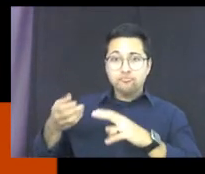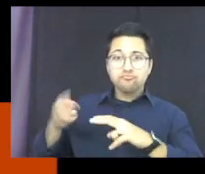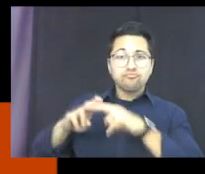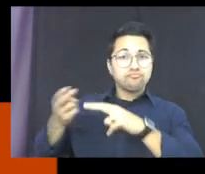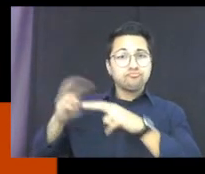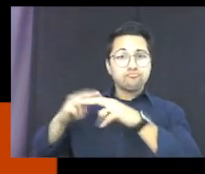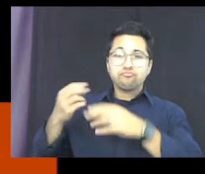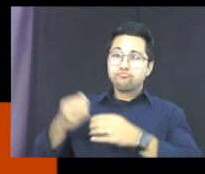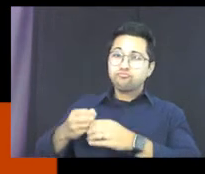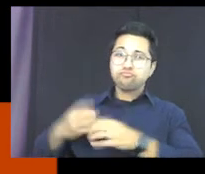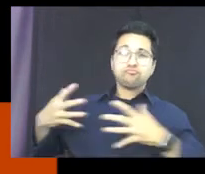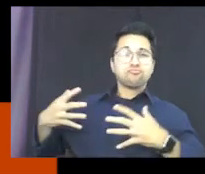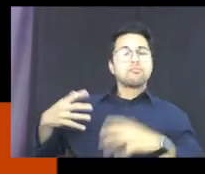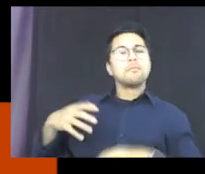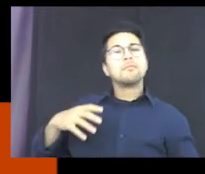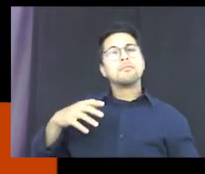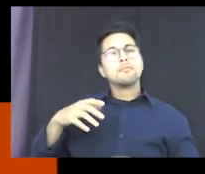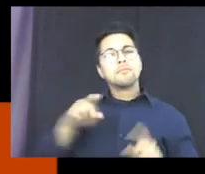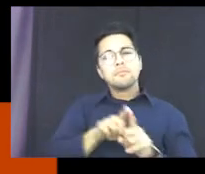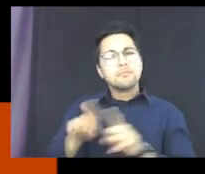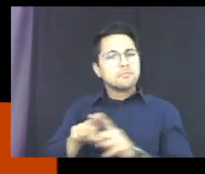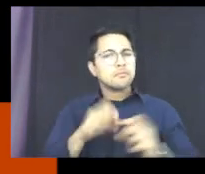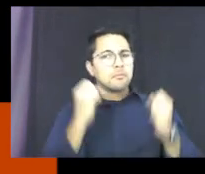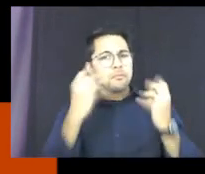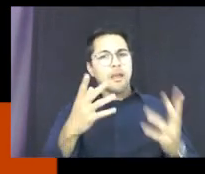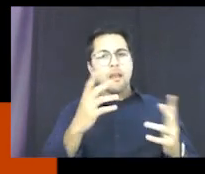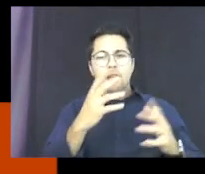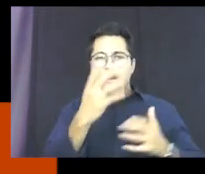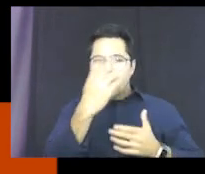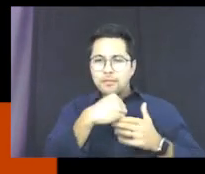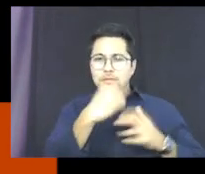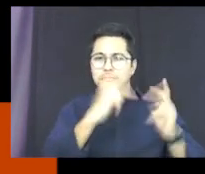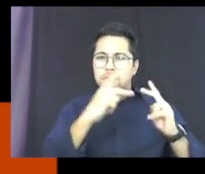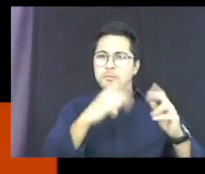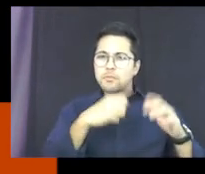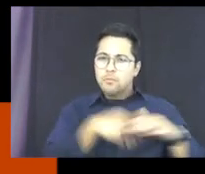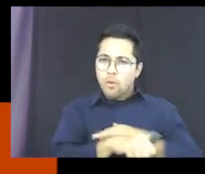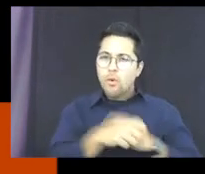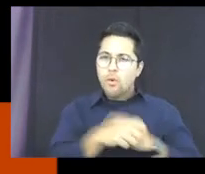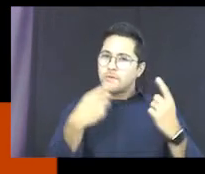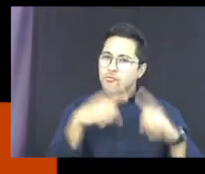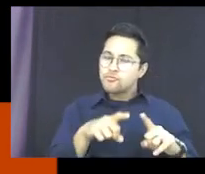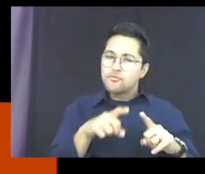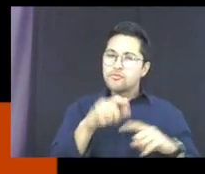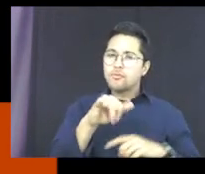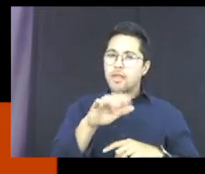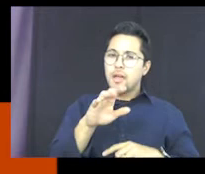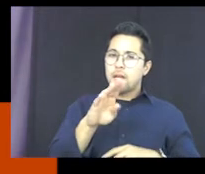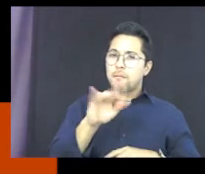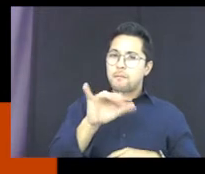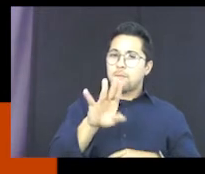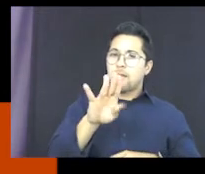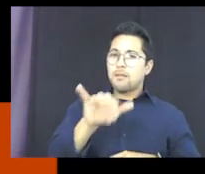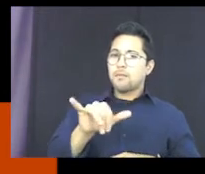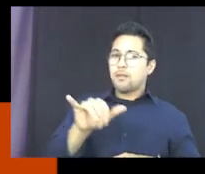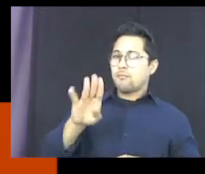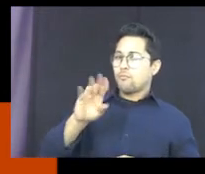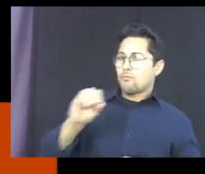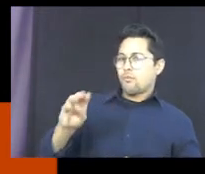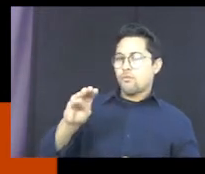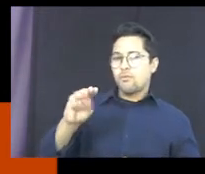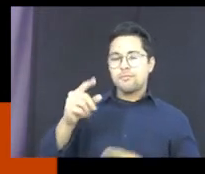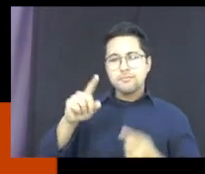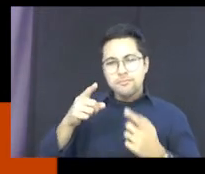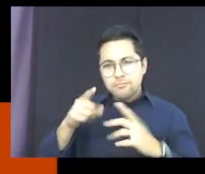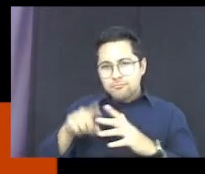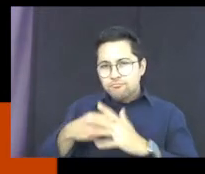along with the fact that many autistic individuals born during the autistic baby boom entered adolescence